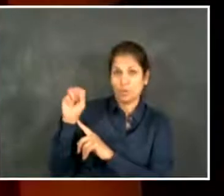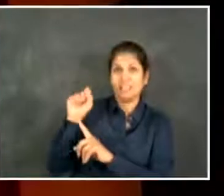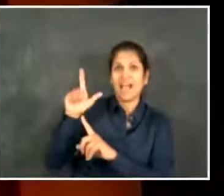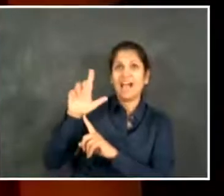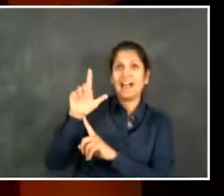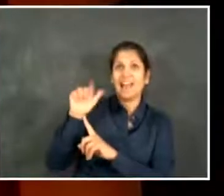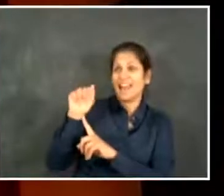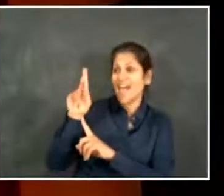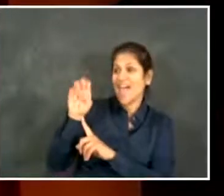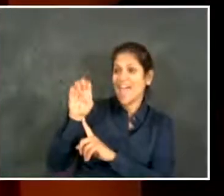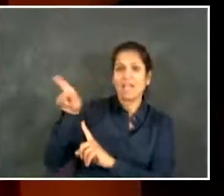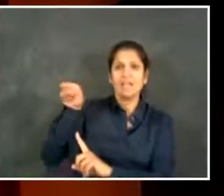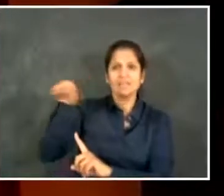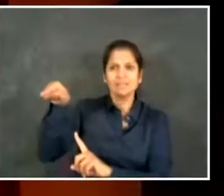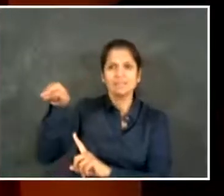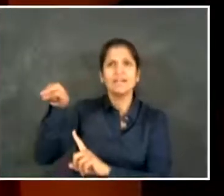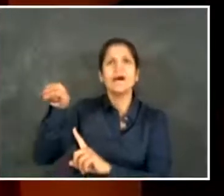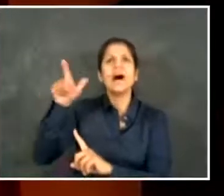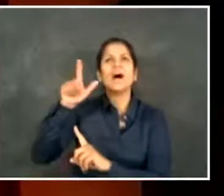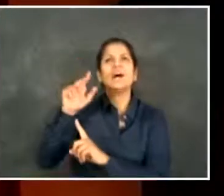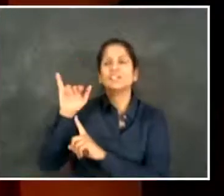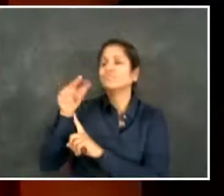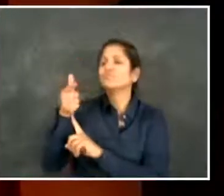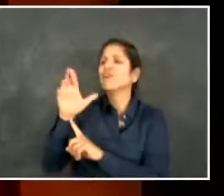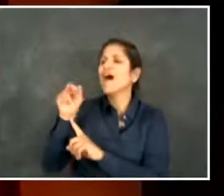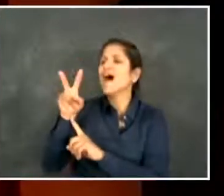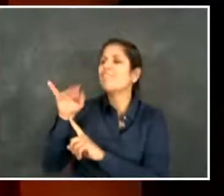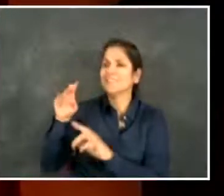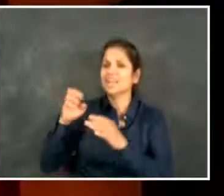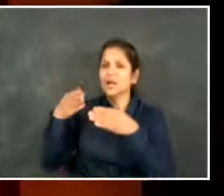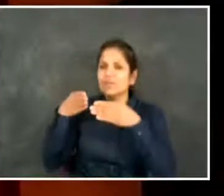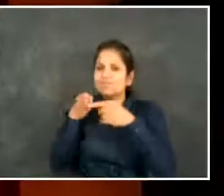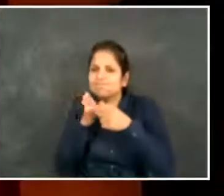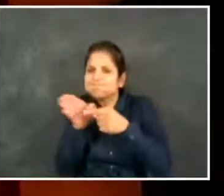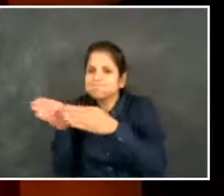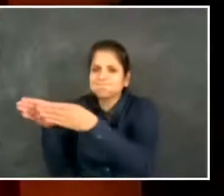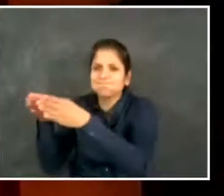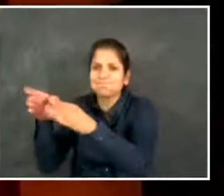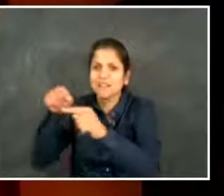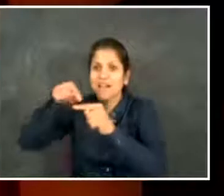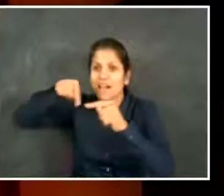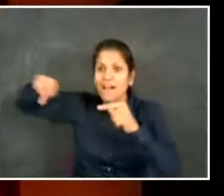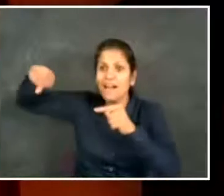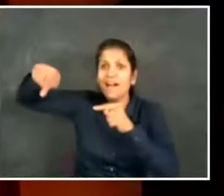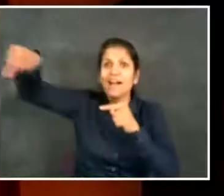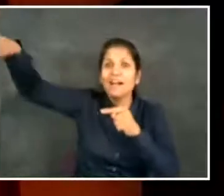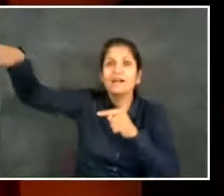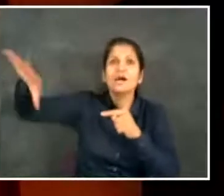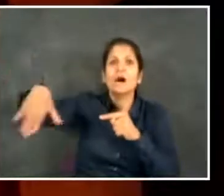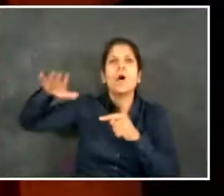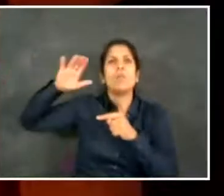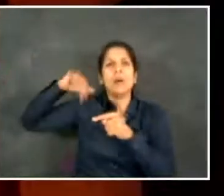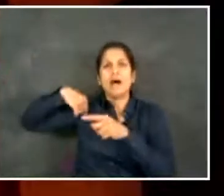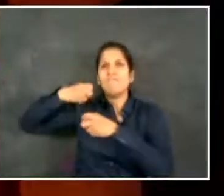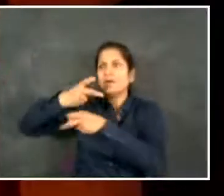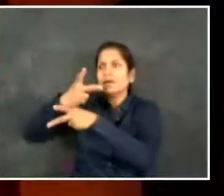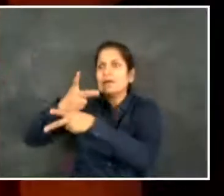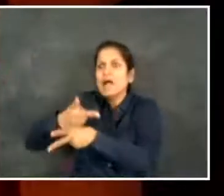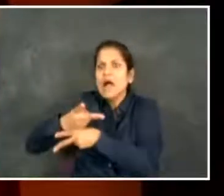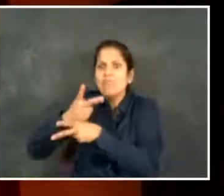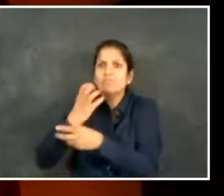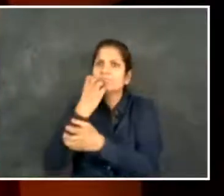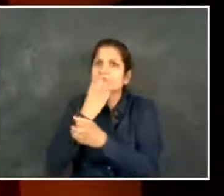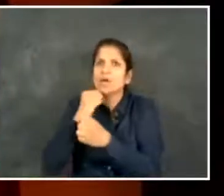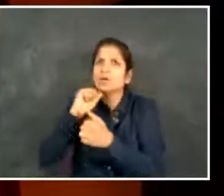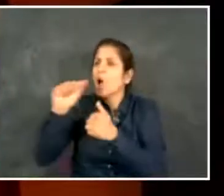roads we picked. And this is when we picked to, exactly as you were saying, Katie, make sure we were not interfering with medical operations or any of the other things taking place